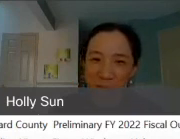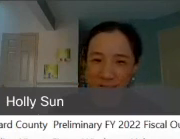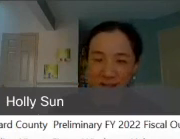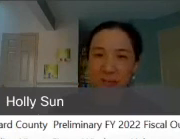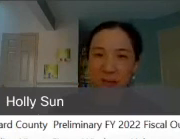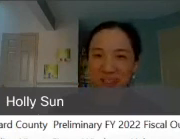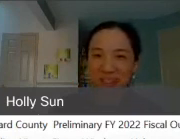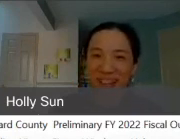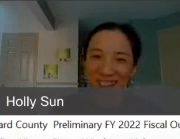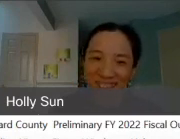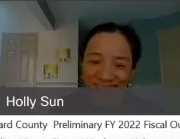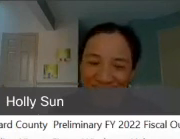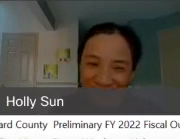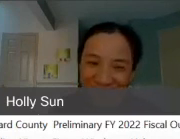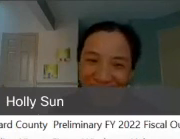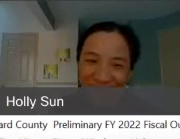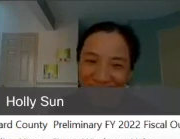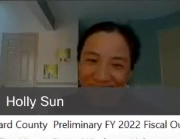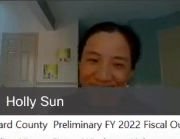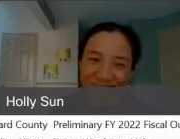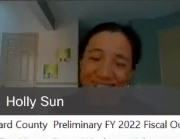The math sounds right.